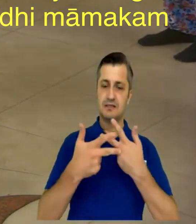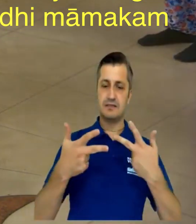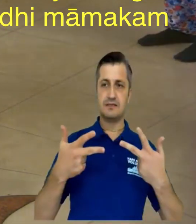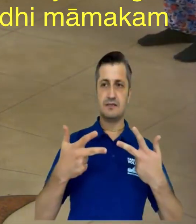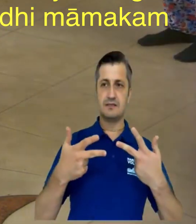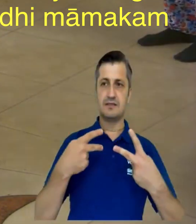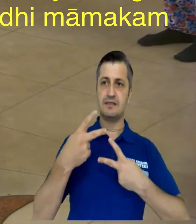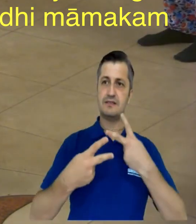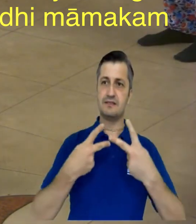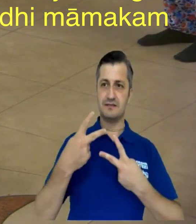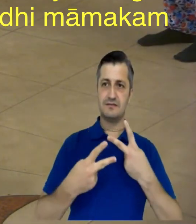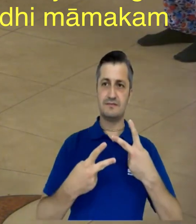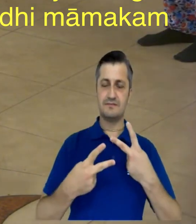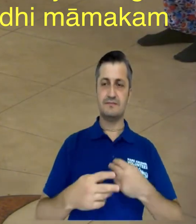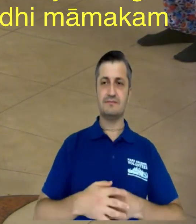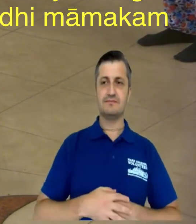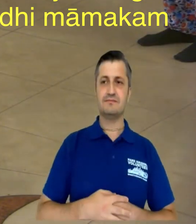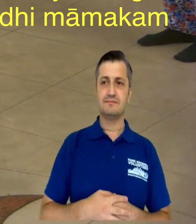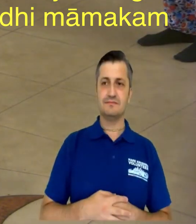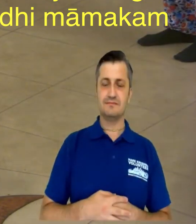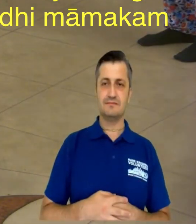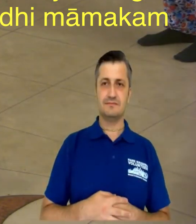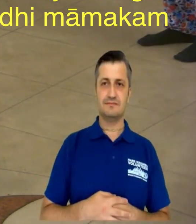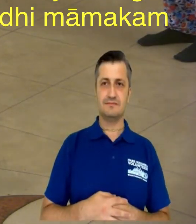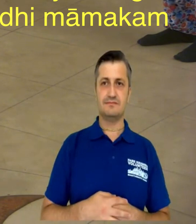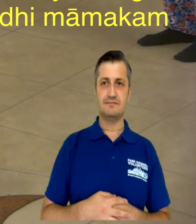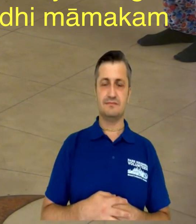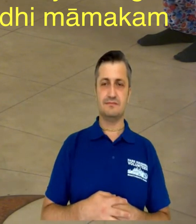Tattejo Vidimamakam